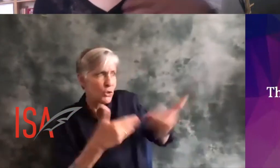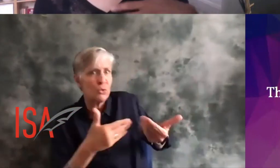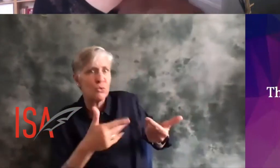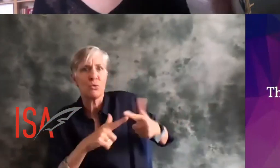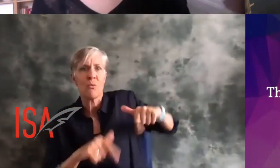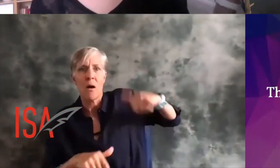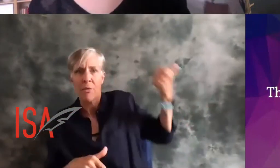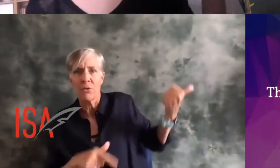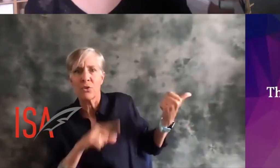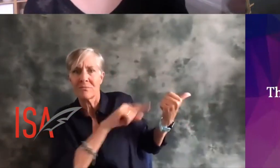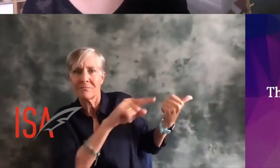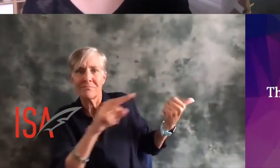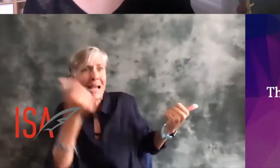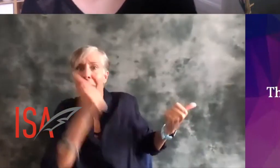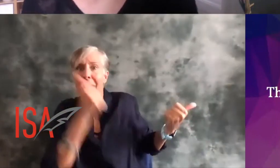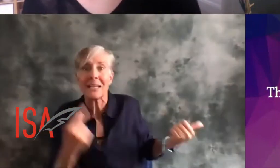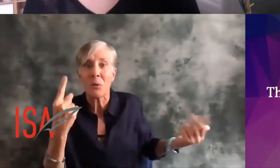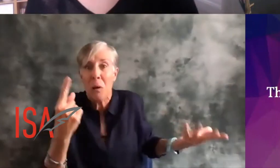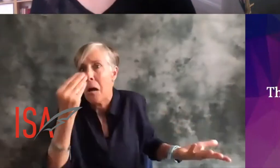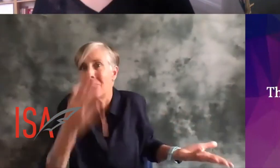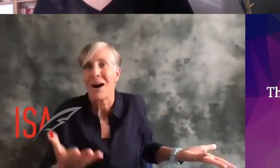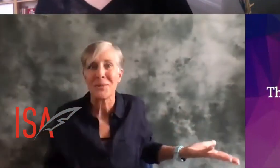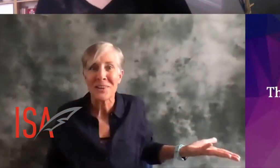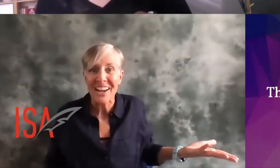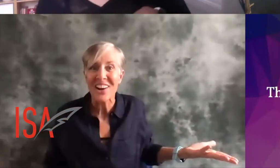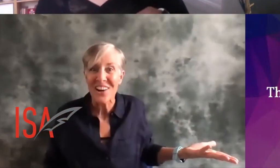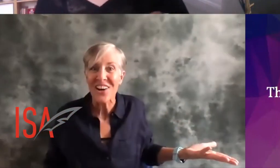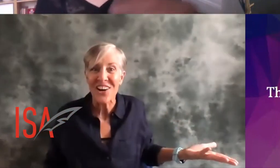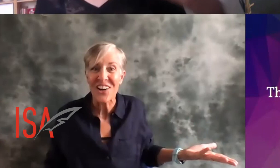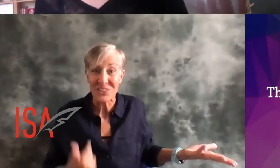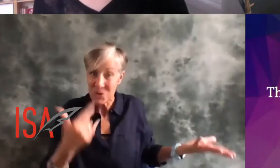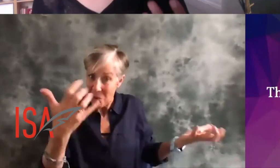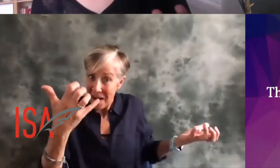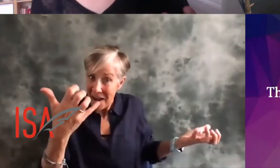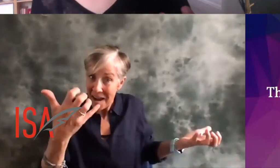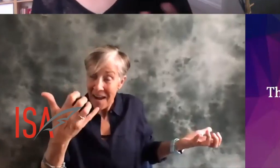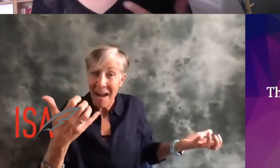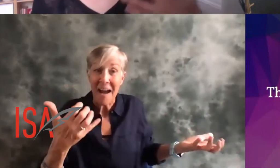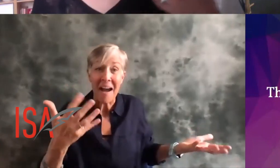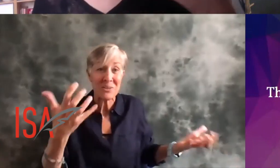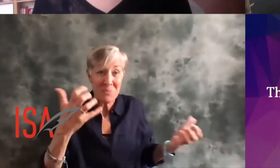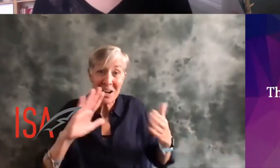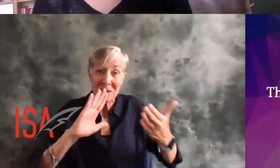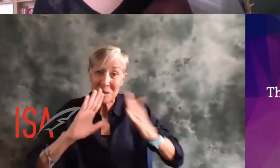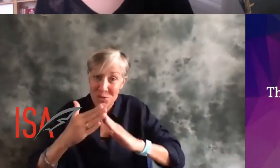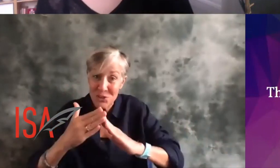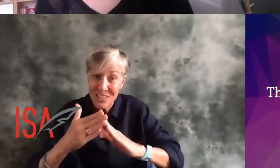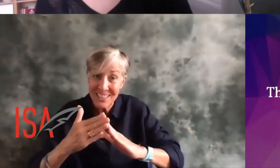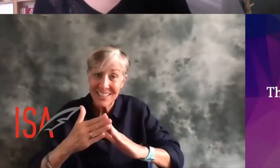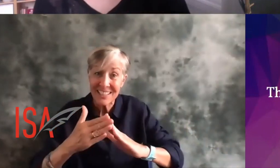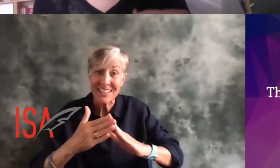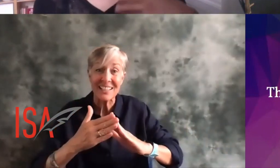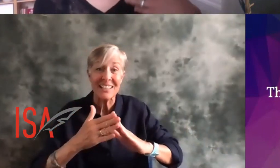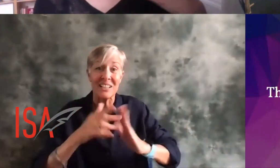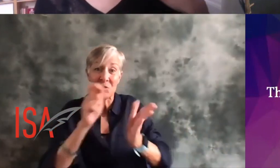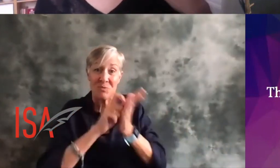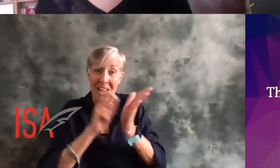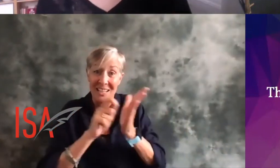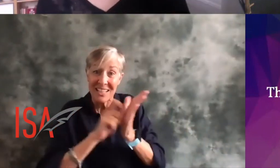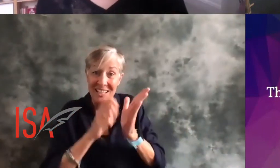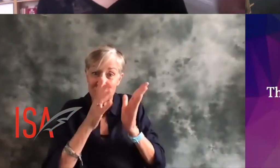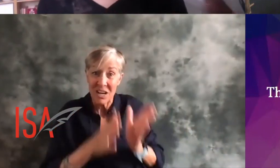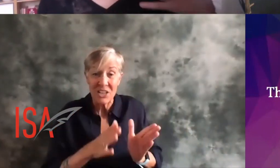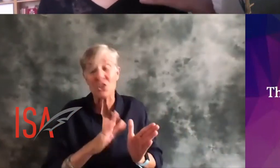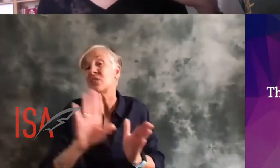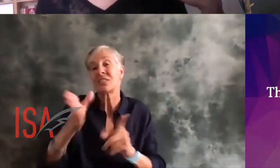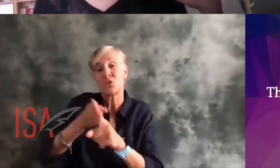with anyone. I don't care. if you want community with people writing in the